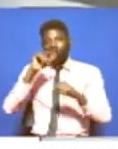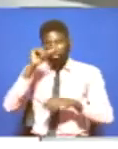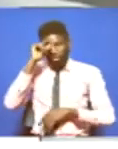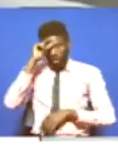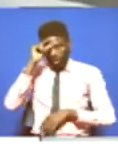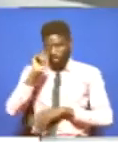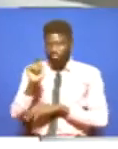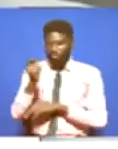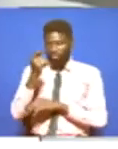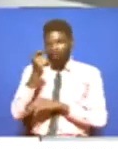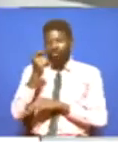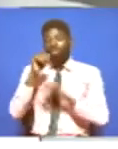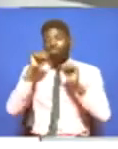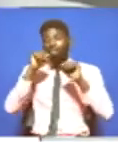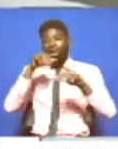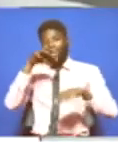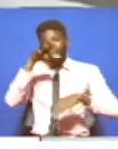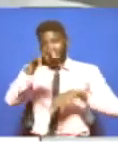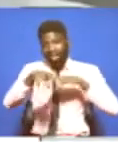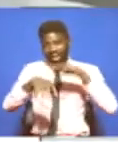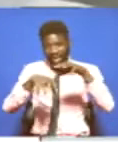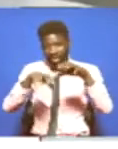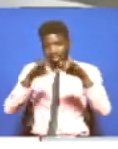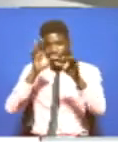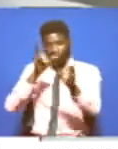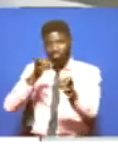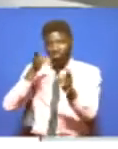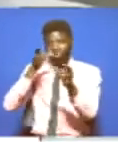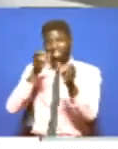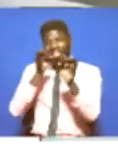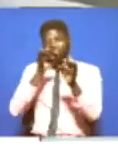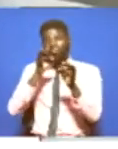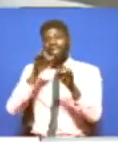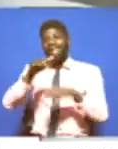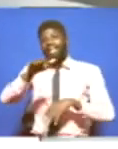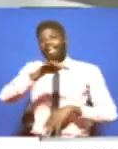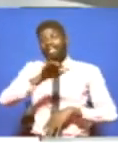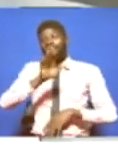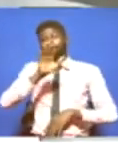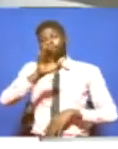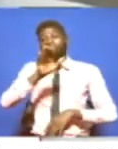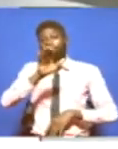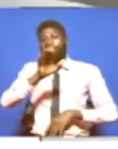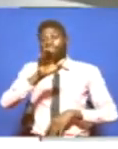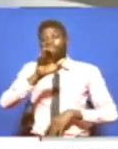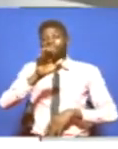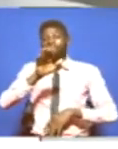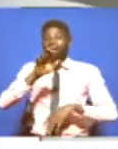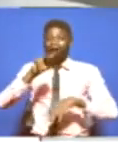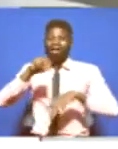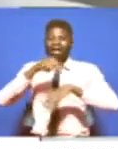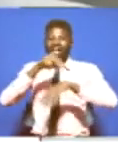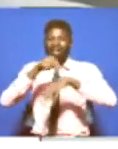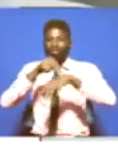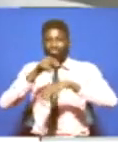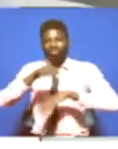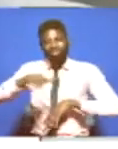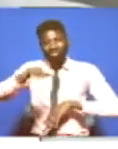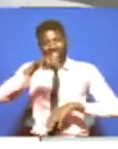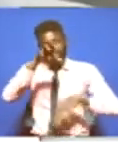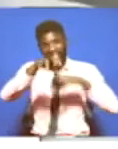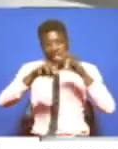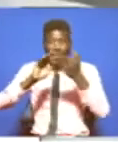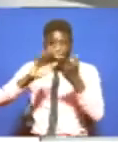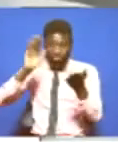to shoot animals, particularly if they exist in any national park, and reduce